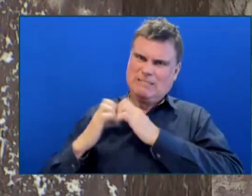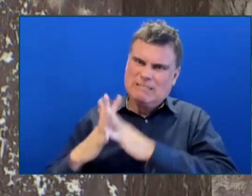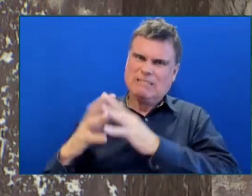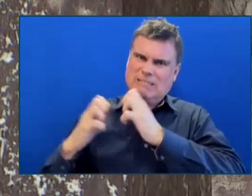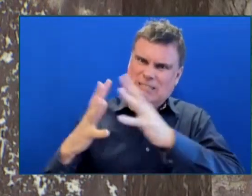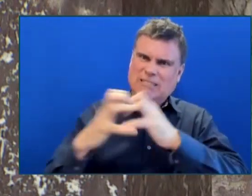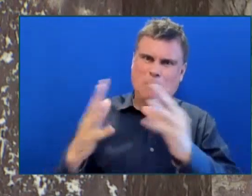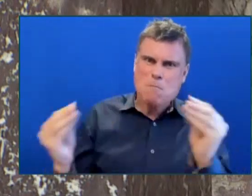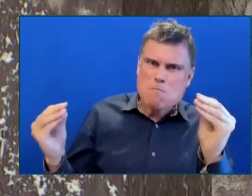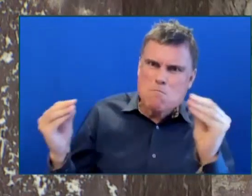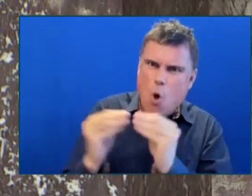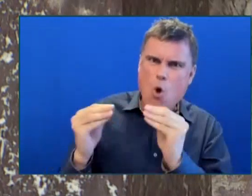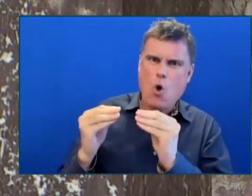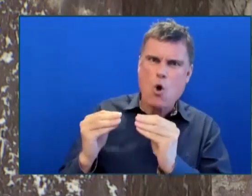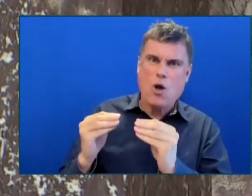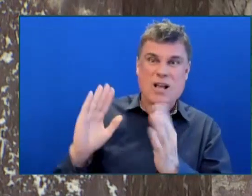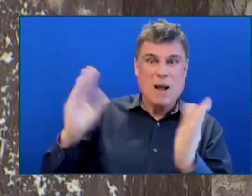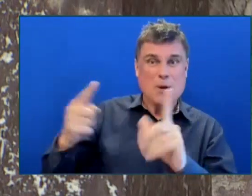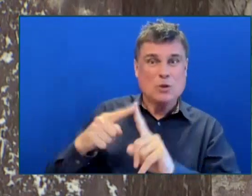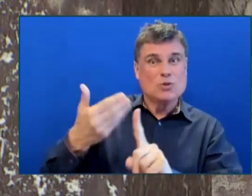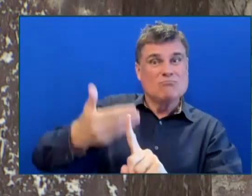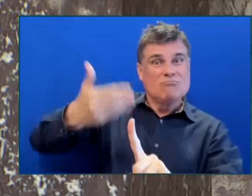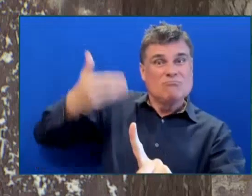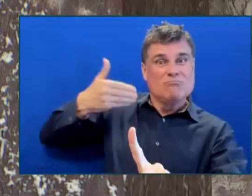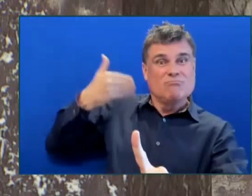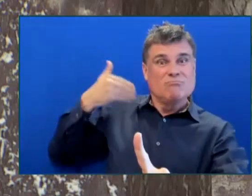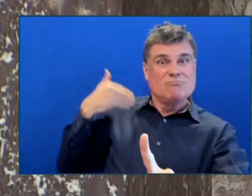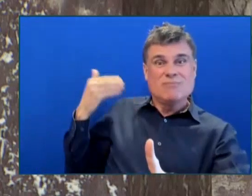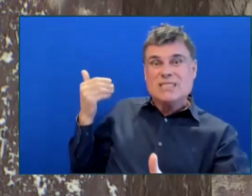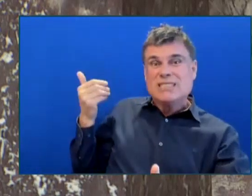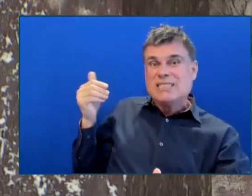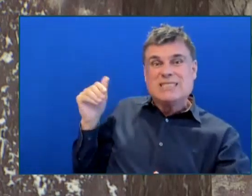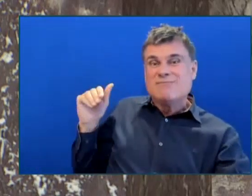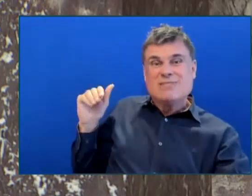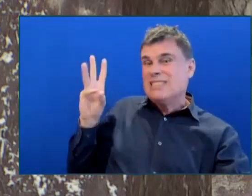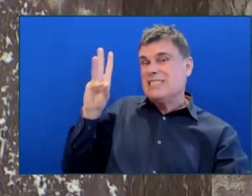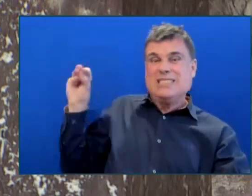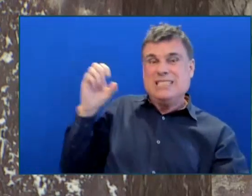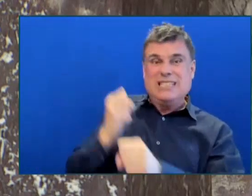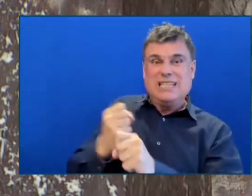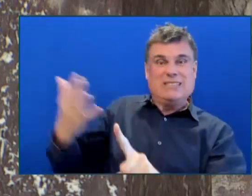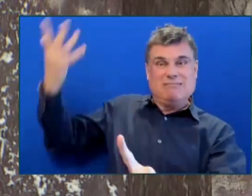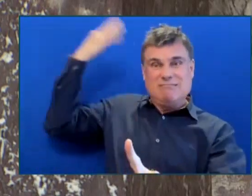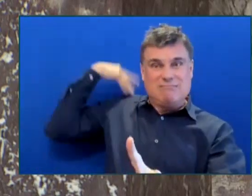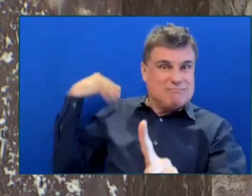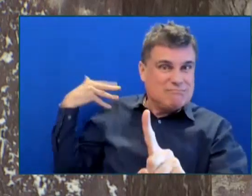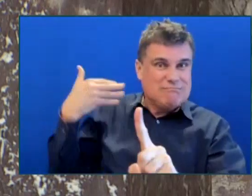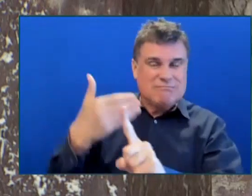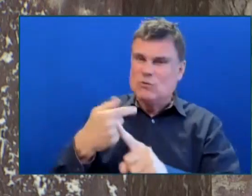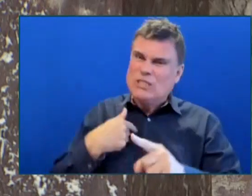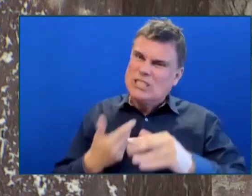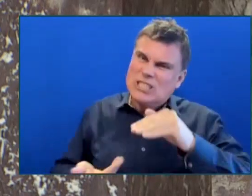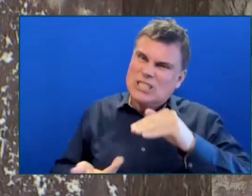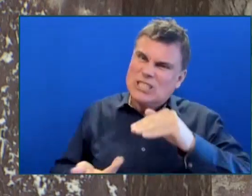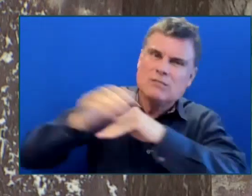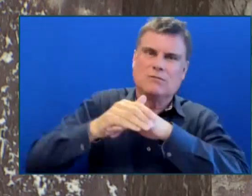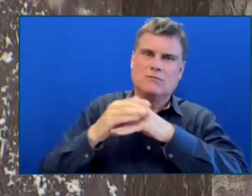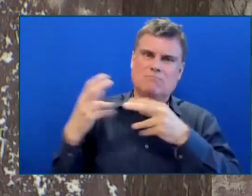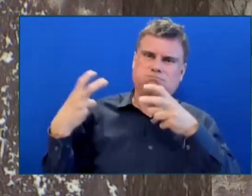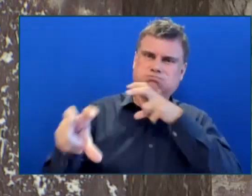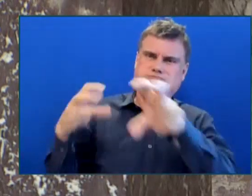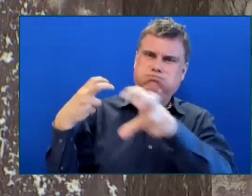housing investments be made in this province. We know we're going to need not-for-profits to build more housing, make sure they can